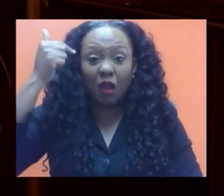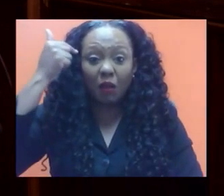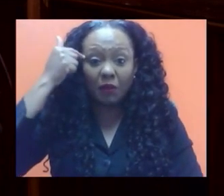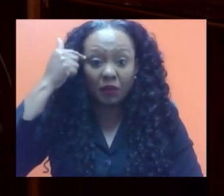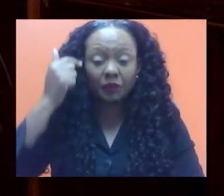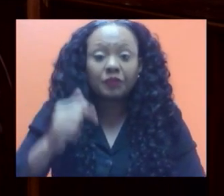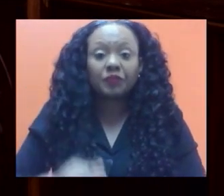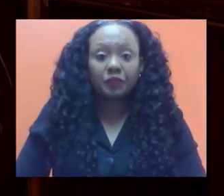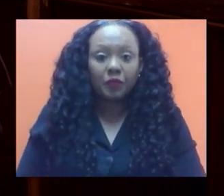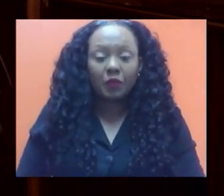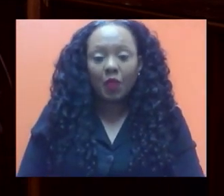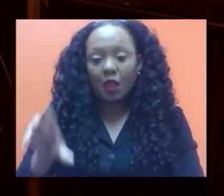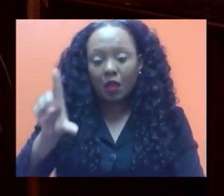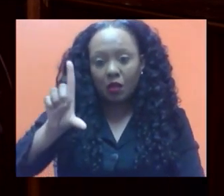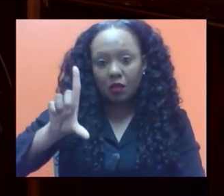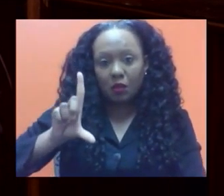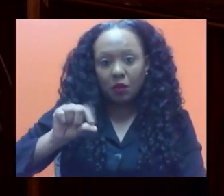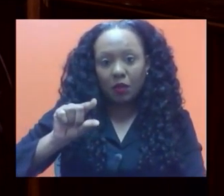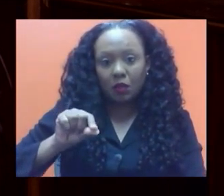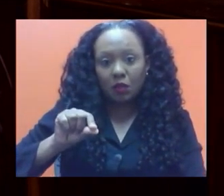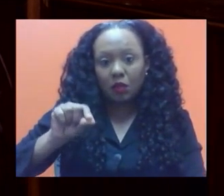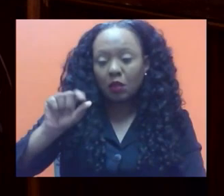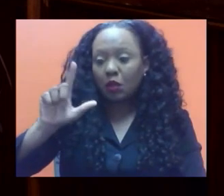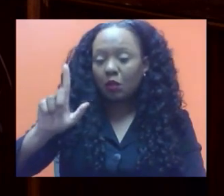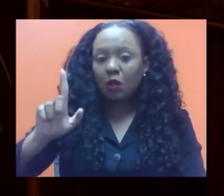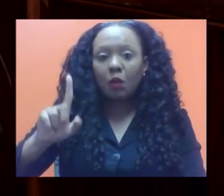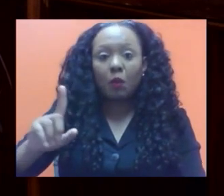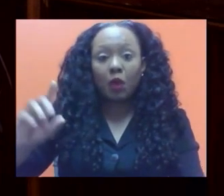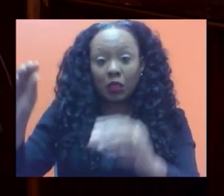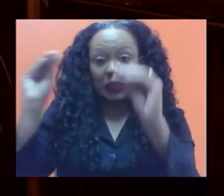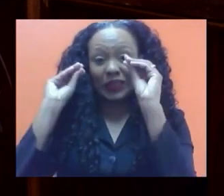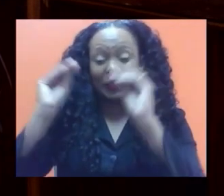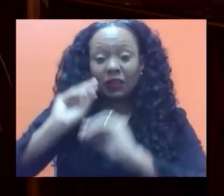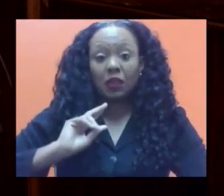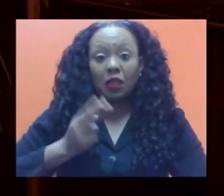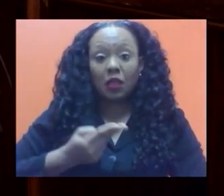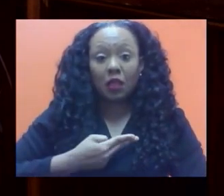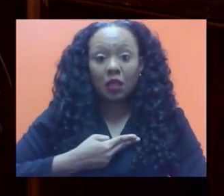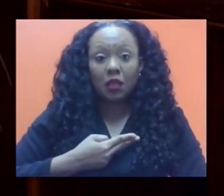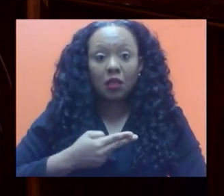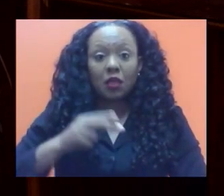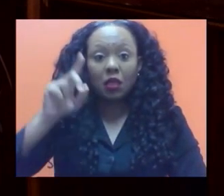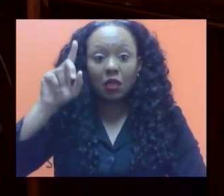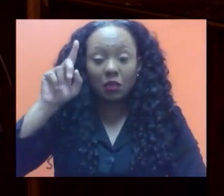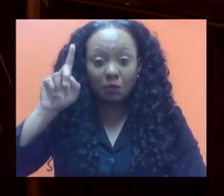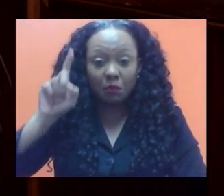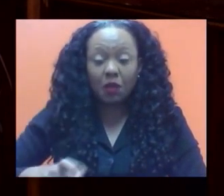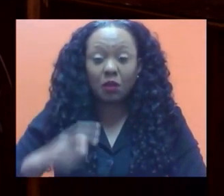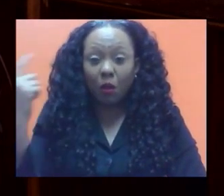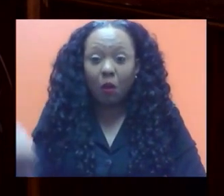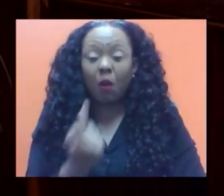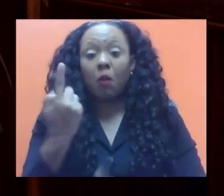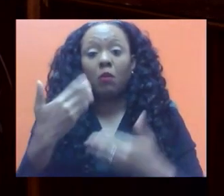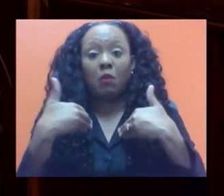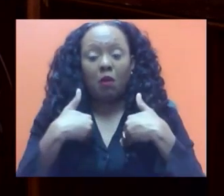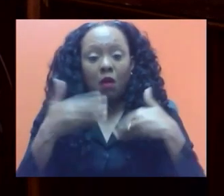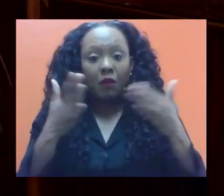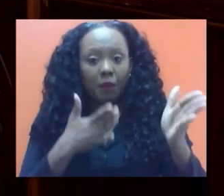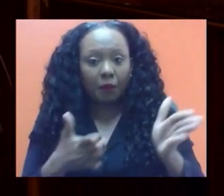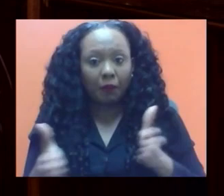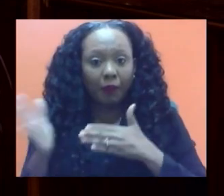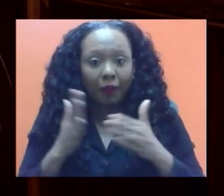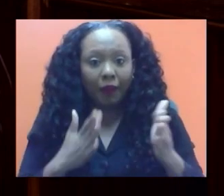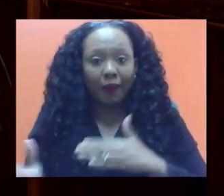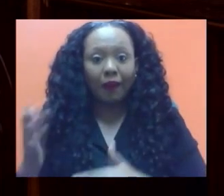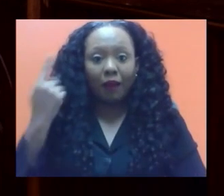2021 taught us, Mr. Speaker, that we must always have gas in the tank, reserves, and a